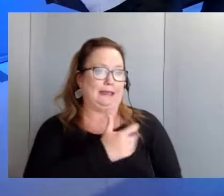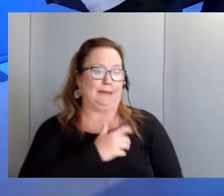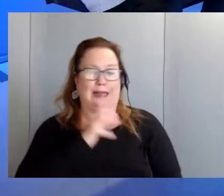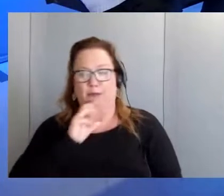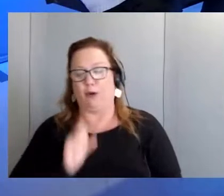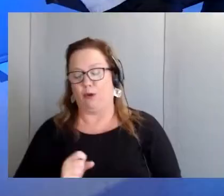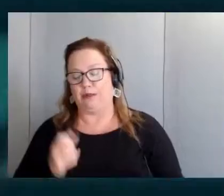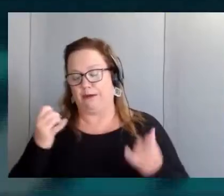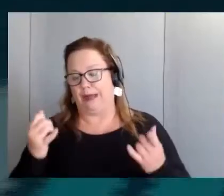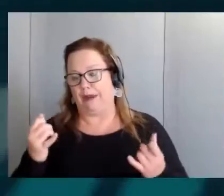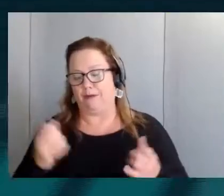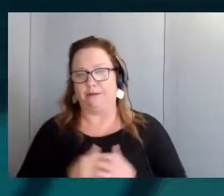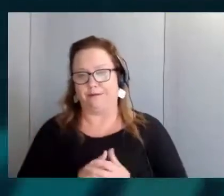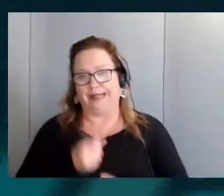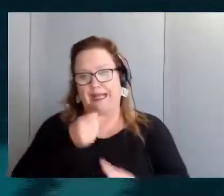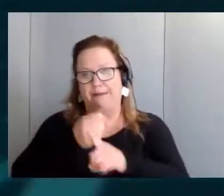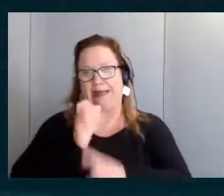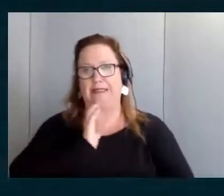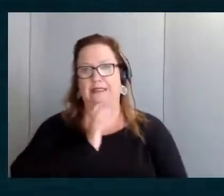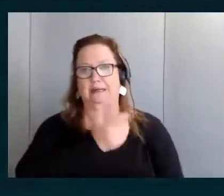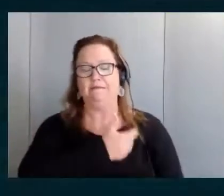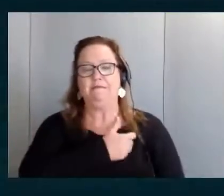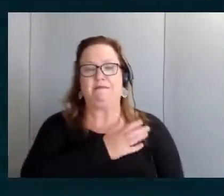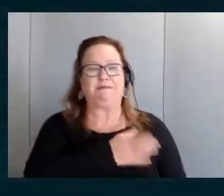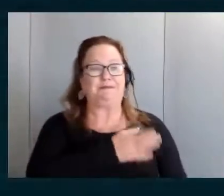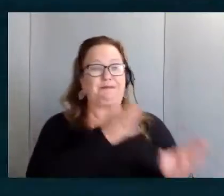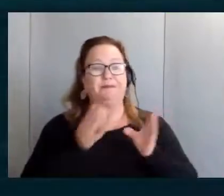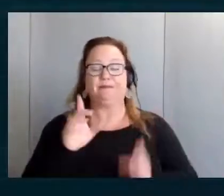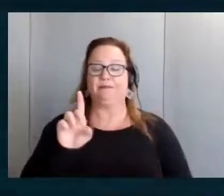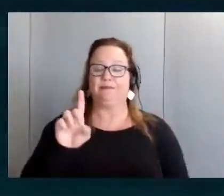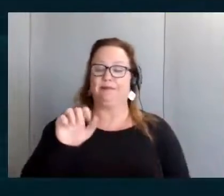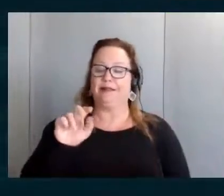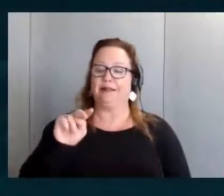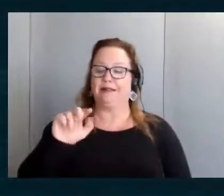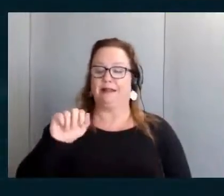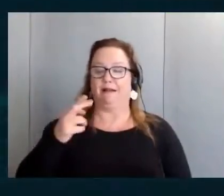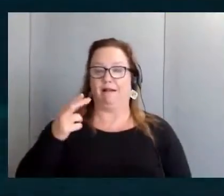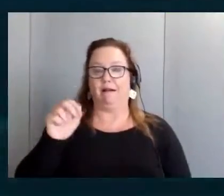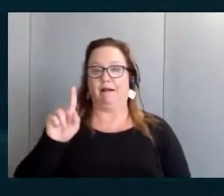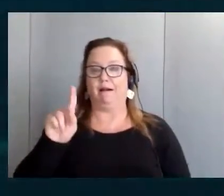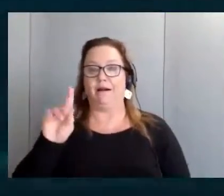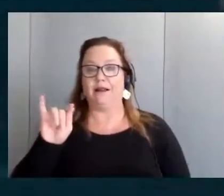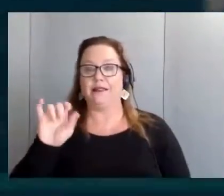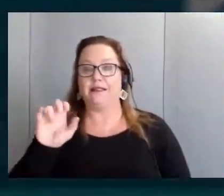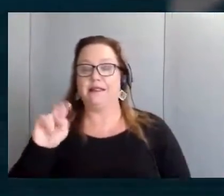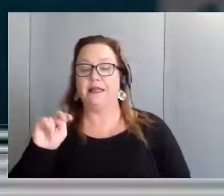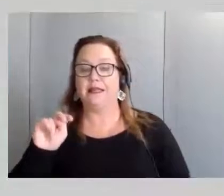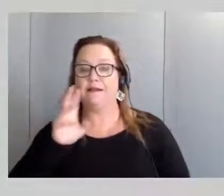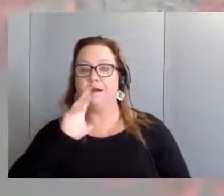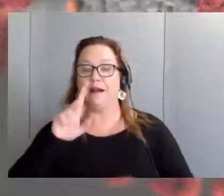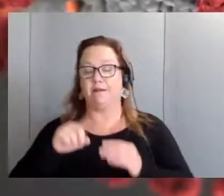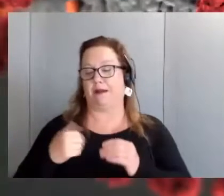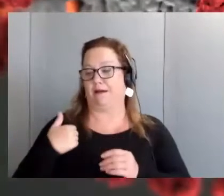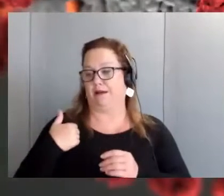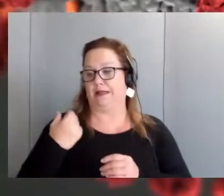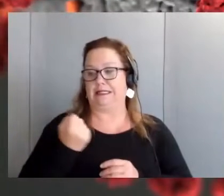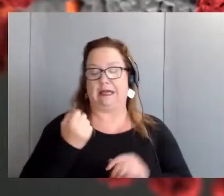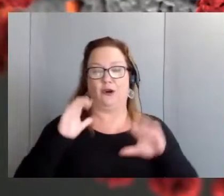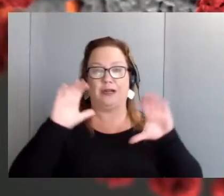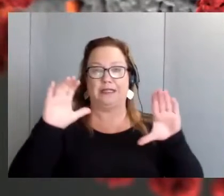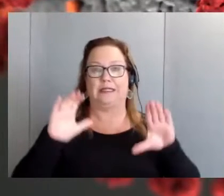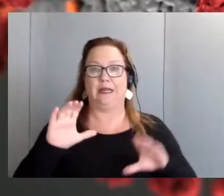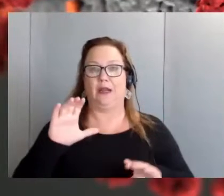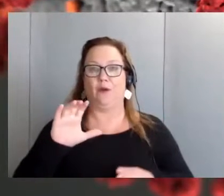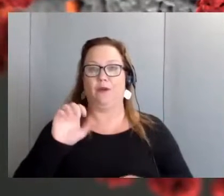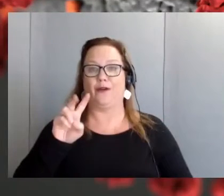great segue. On over to Dr. Dana Hawkinson, Medical Director of Infection Prevention Control, to learn how we did here at the hospital over the weekend with our COVID count.